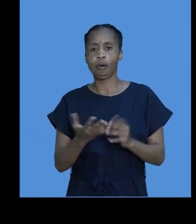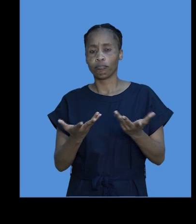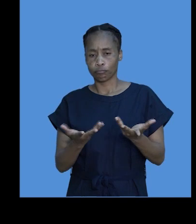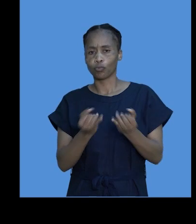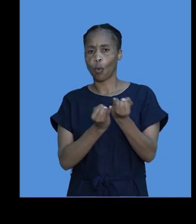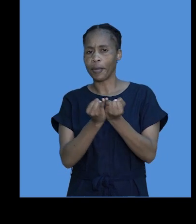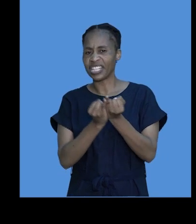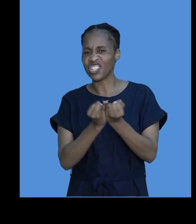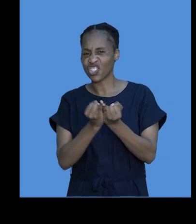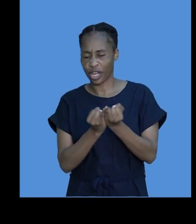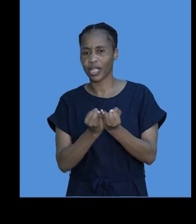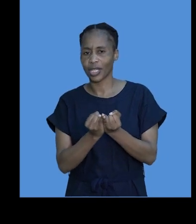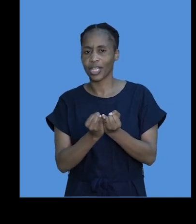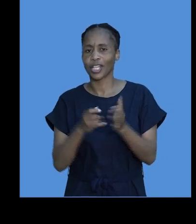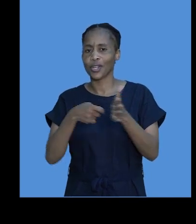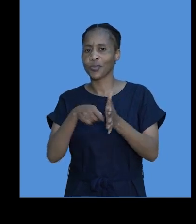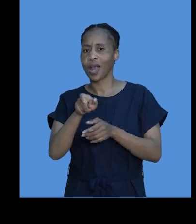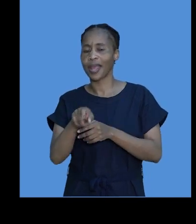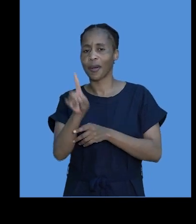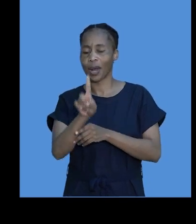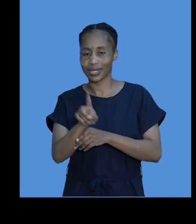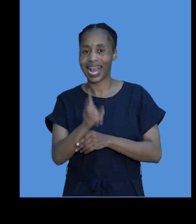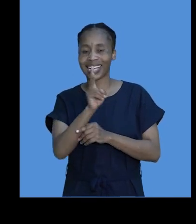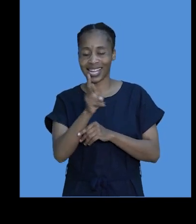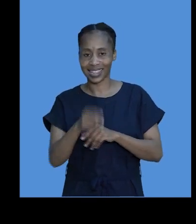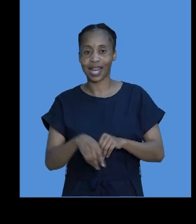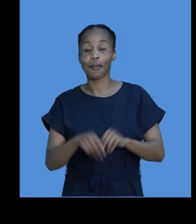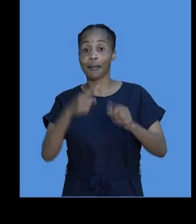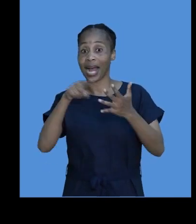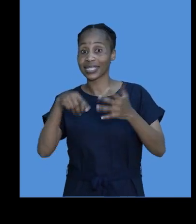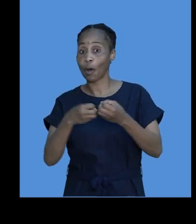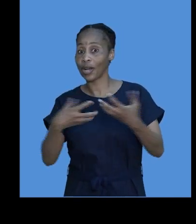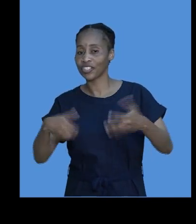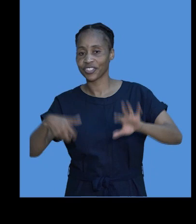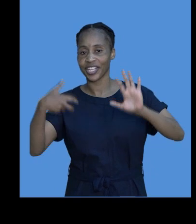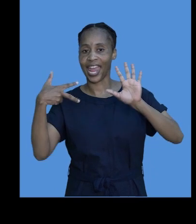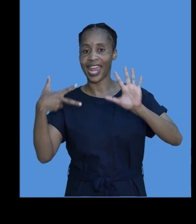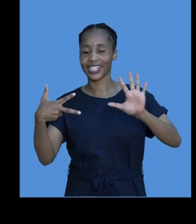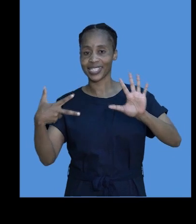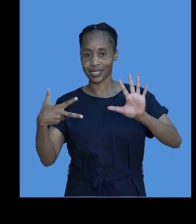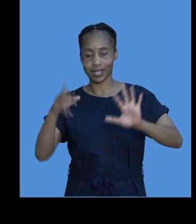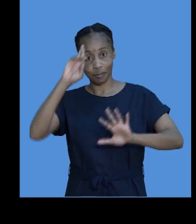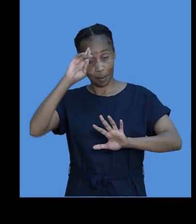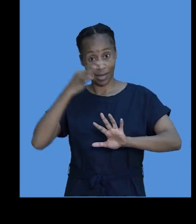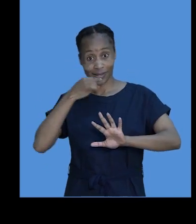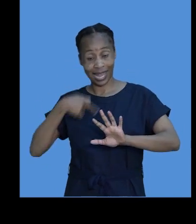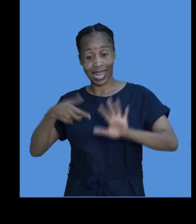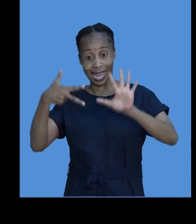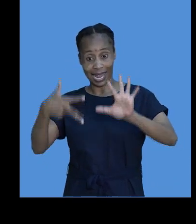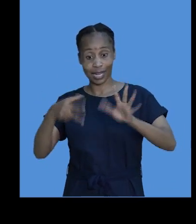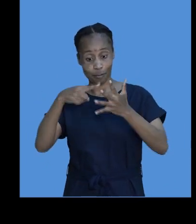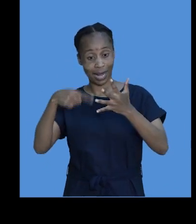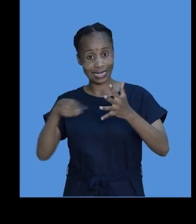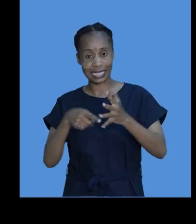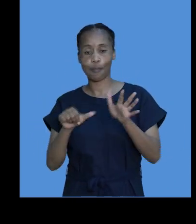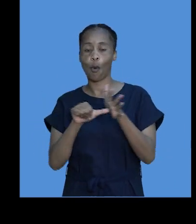of imperfect competition to consumers. Again, it's another 8 marks. Remember, I said 8-mark questions are very important, as